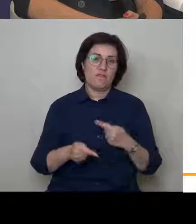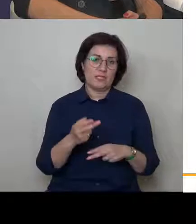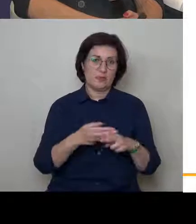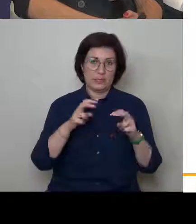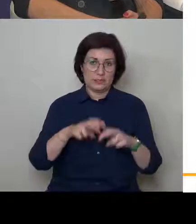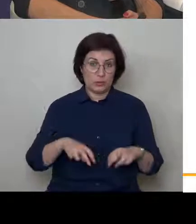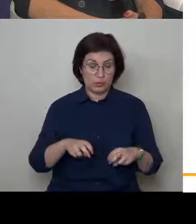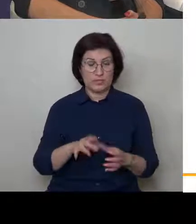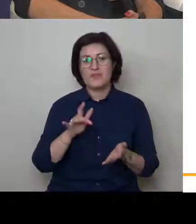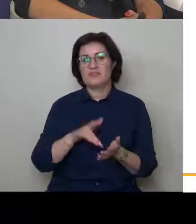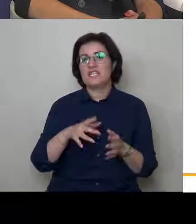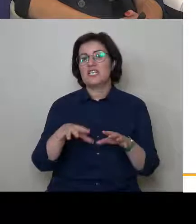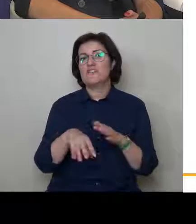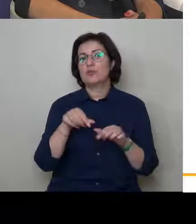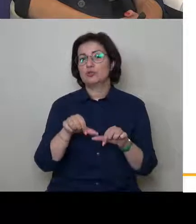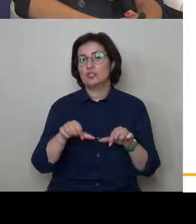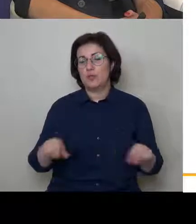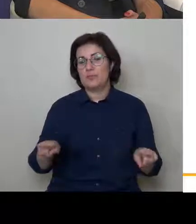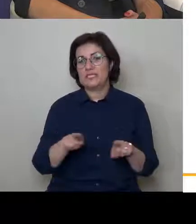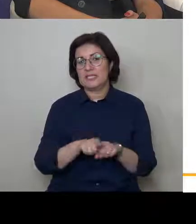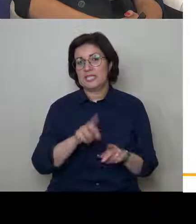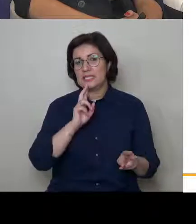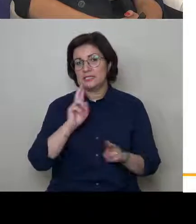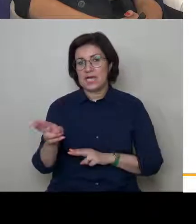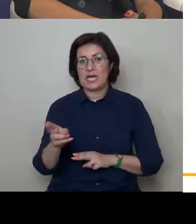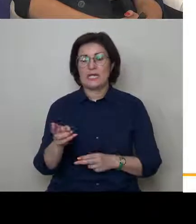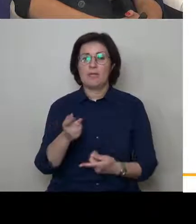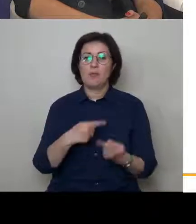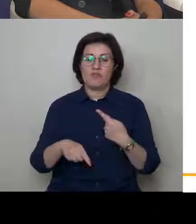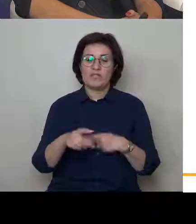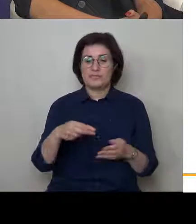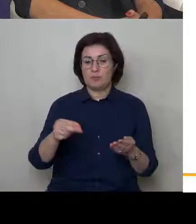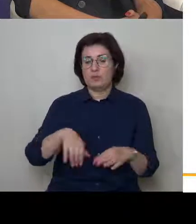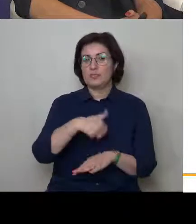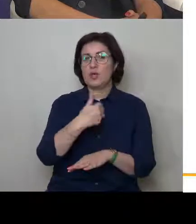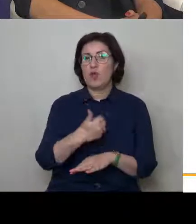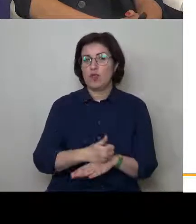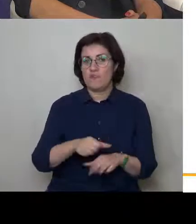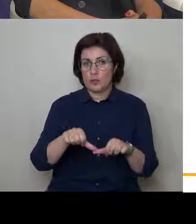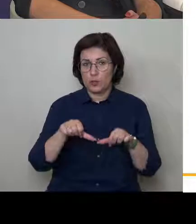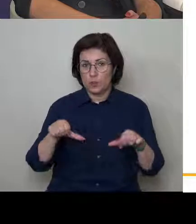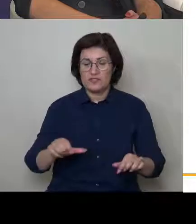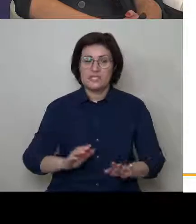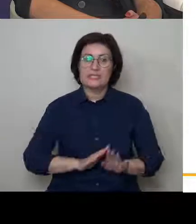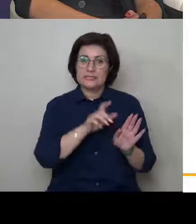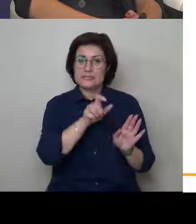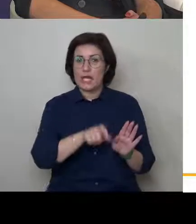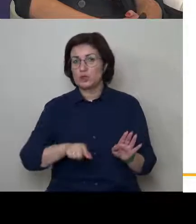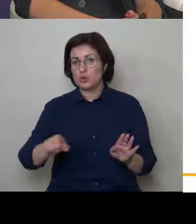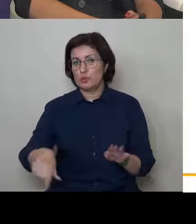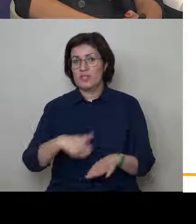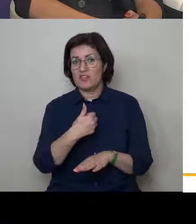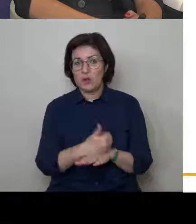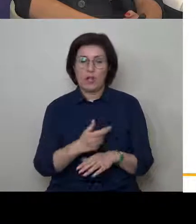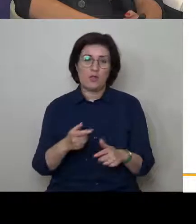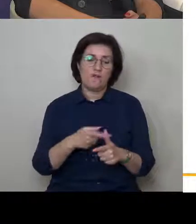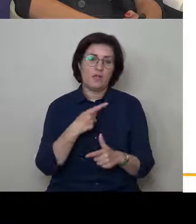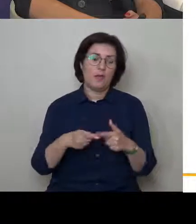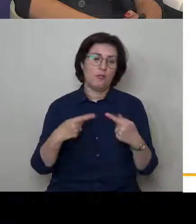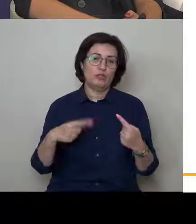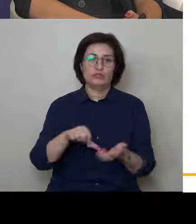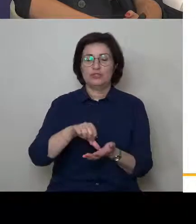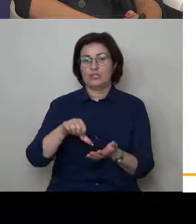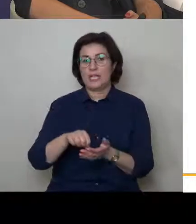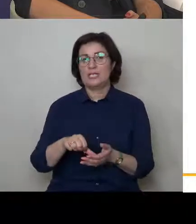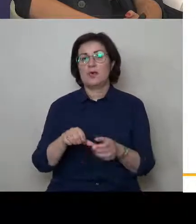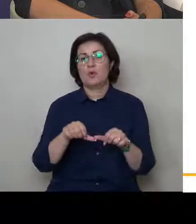complaints that can be dismissed completely, the CEC head should sign and the